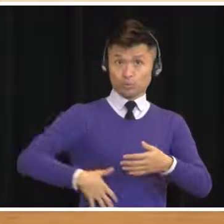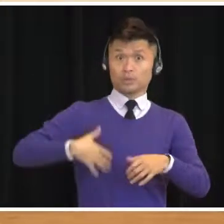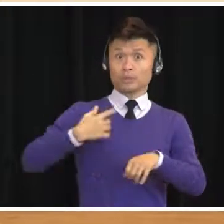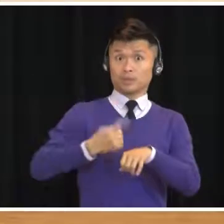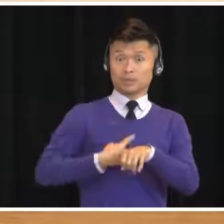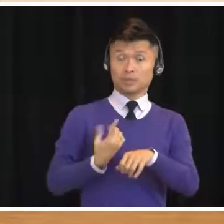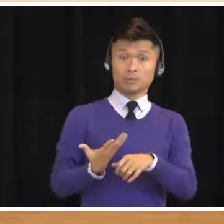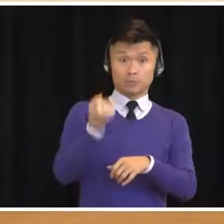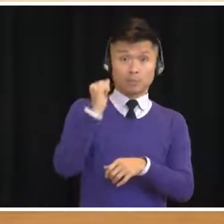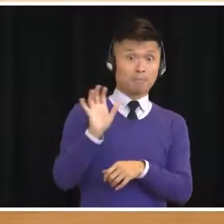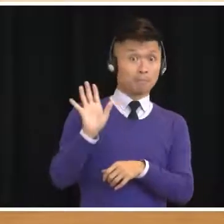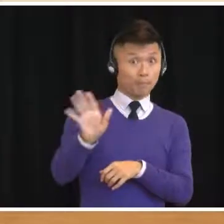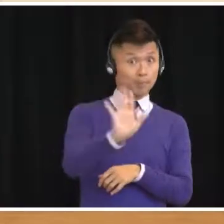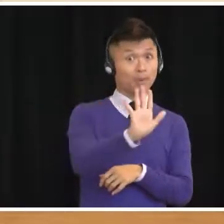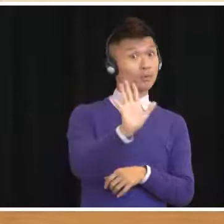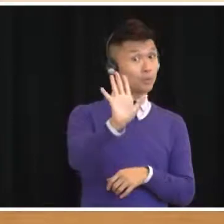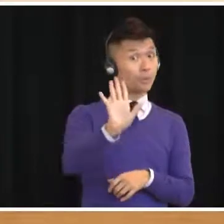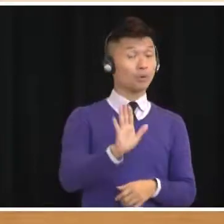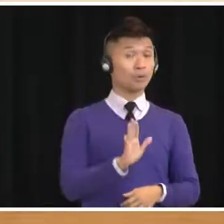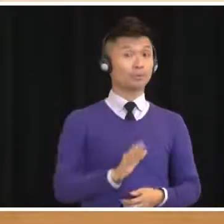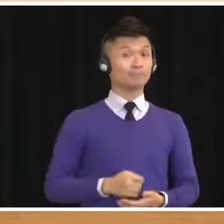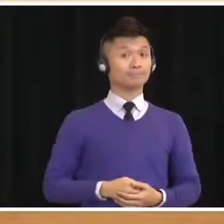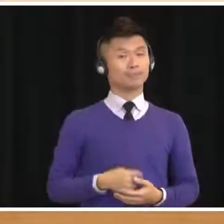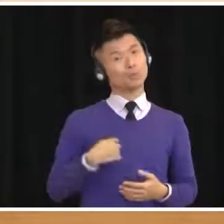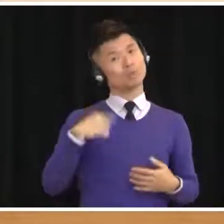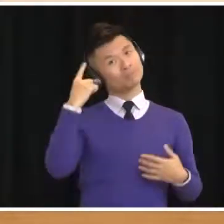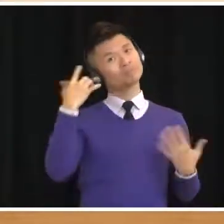I think I'm going to leave it there. That's going to be enough. That's enough. Yeah.